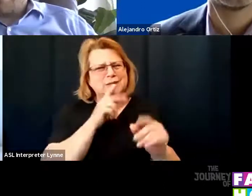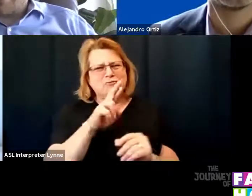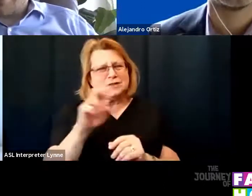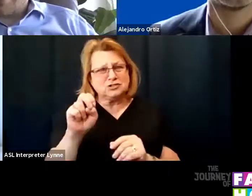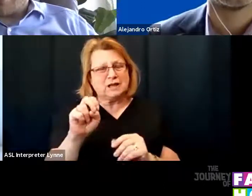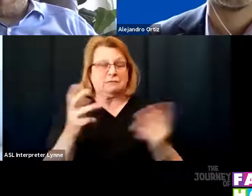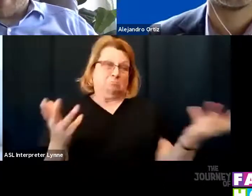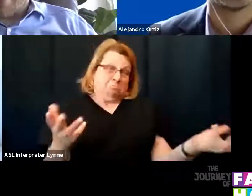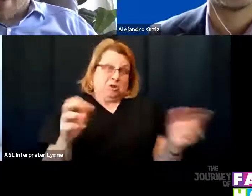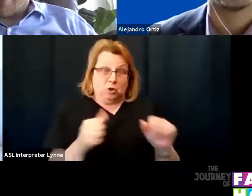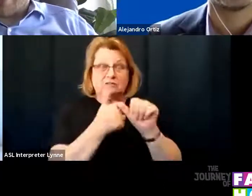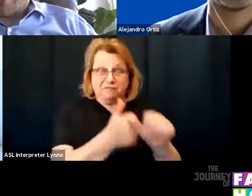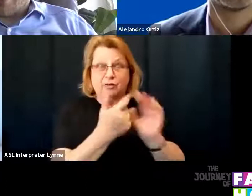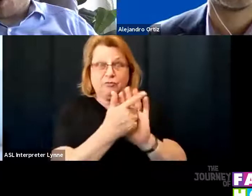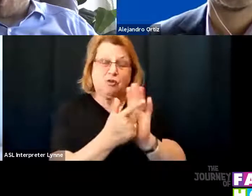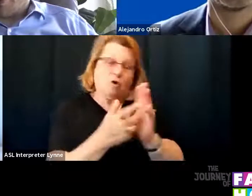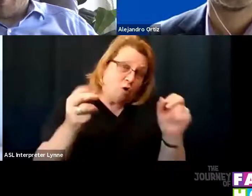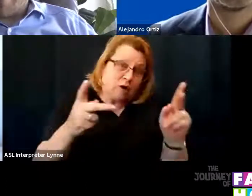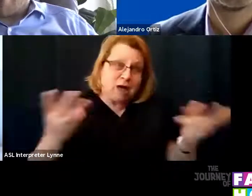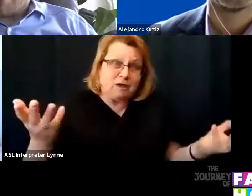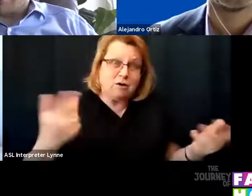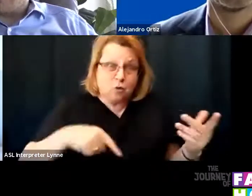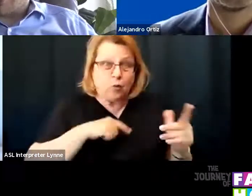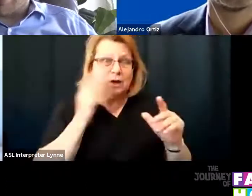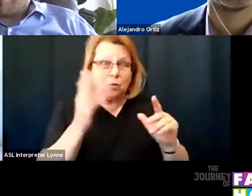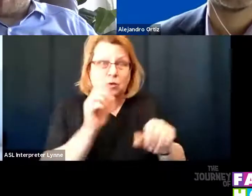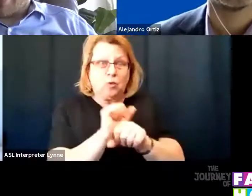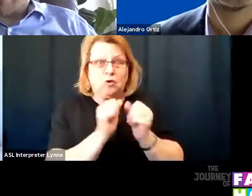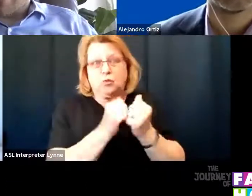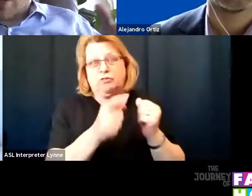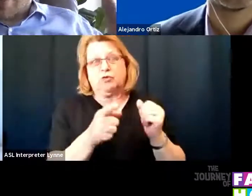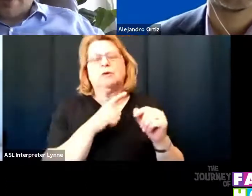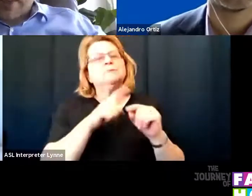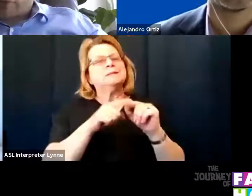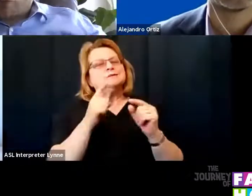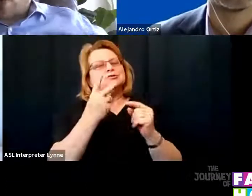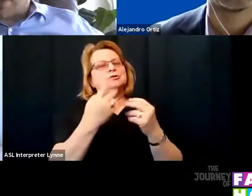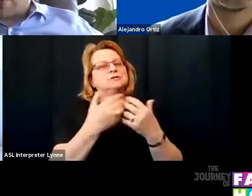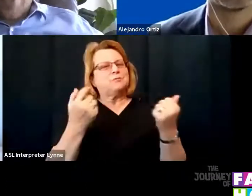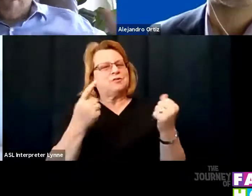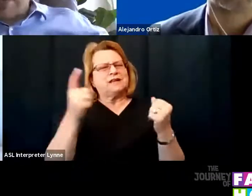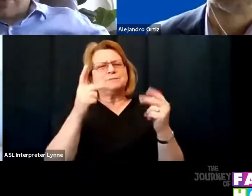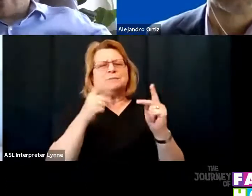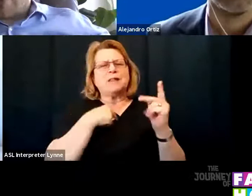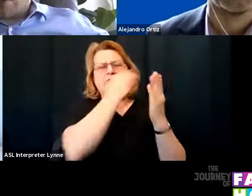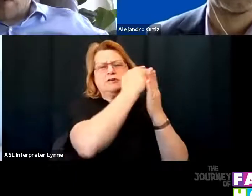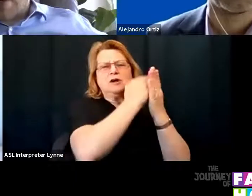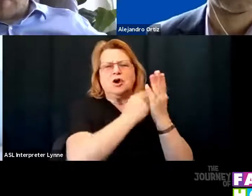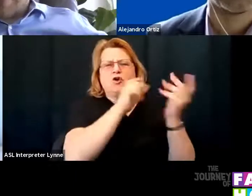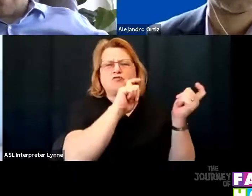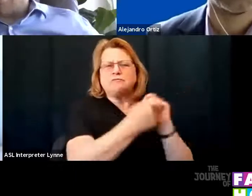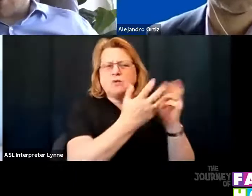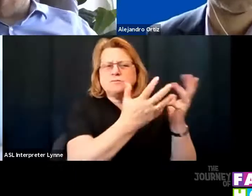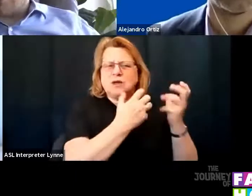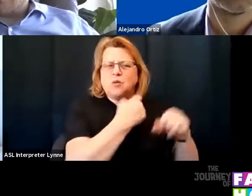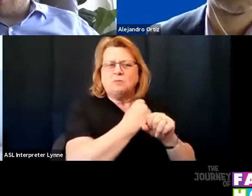okay. You know, I think we could work with you. But I think those are two separate things. If someone has a list of reforms that they want to make, they should fight for that.